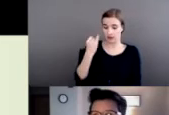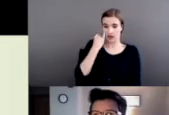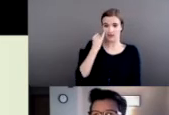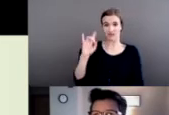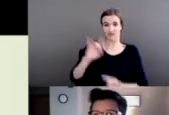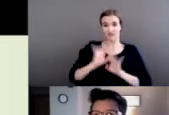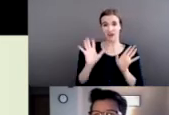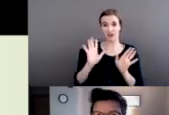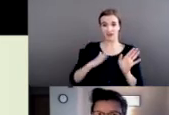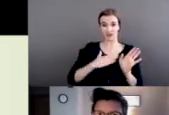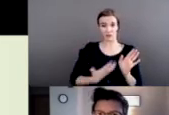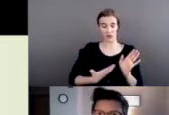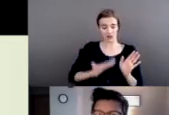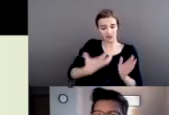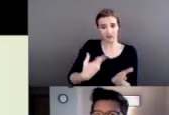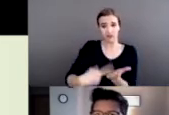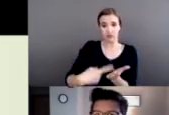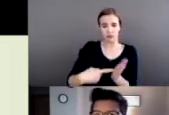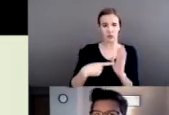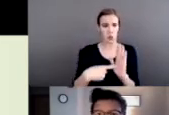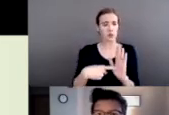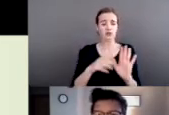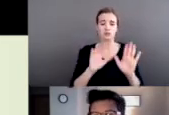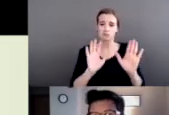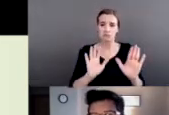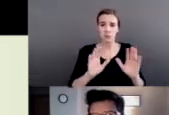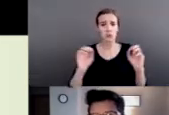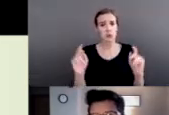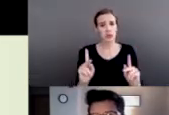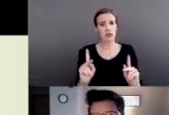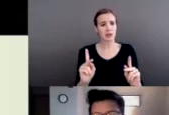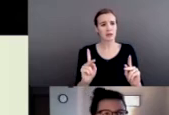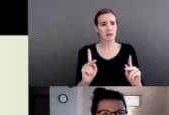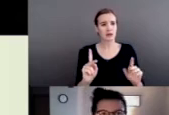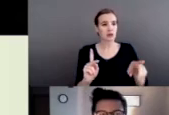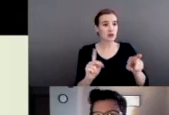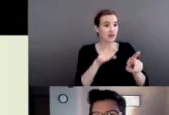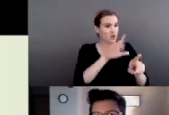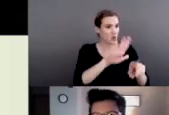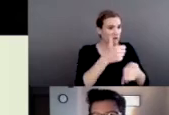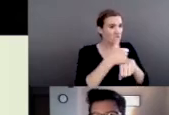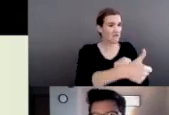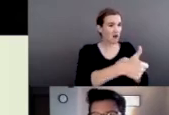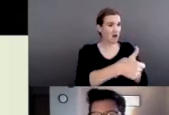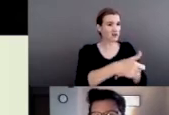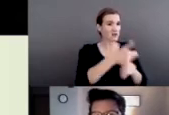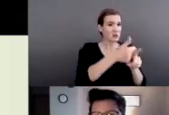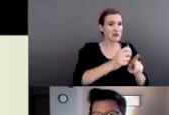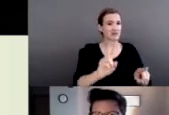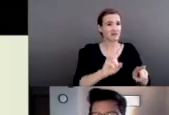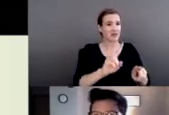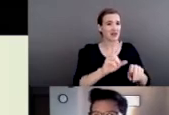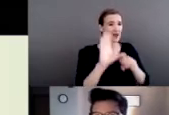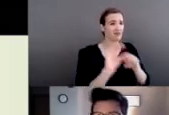okay. It is okay that this happened. You don't have to blame yourself. It's not your fault.